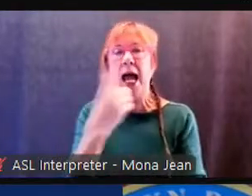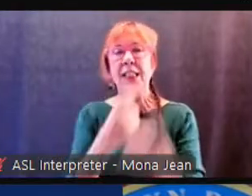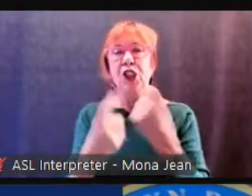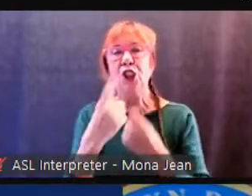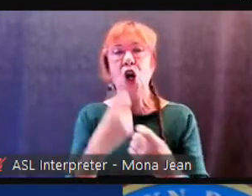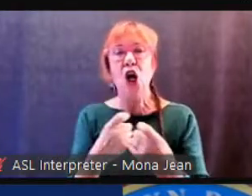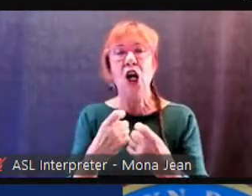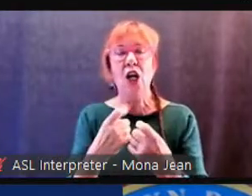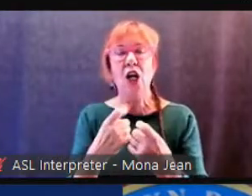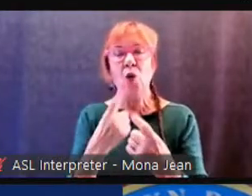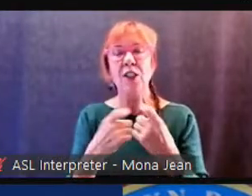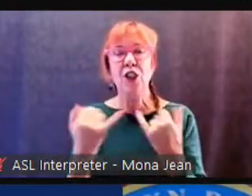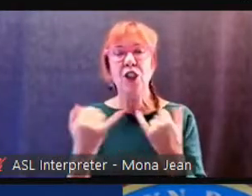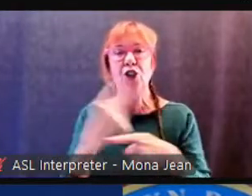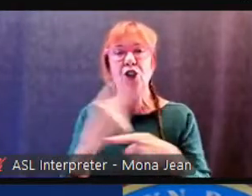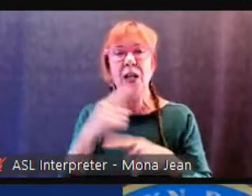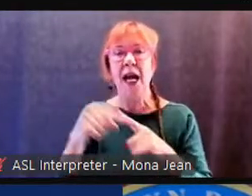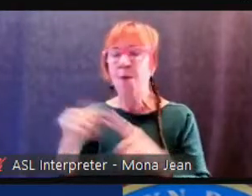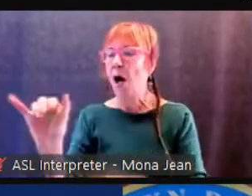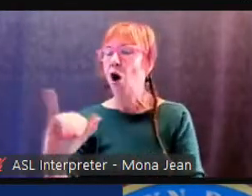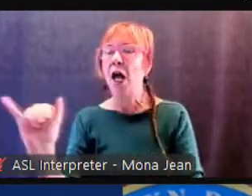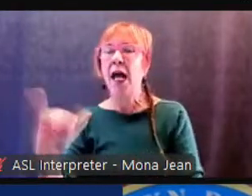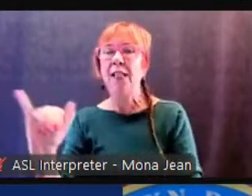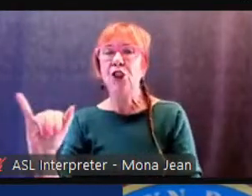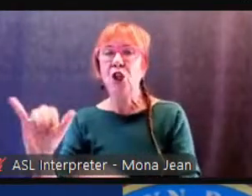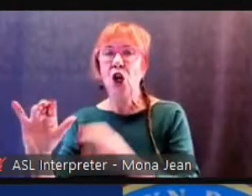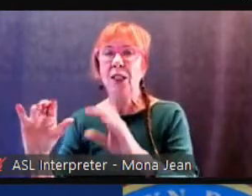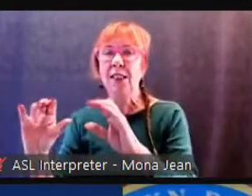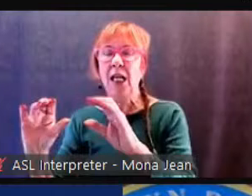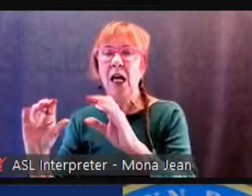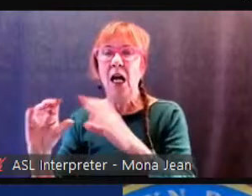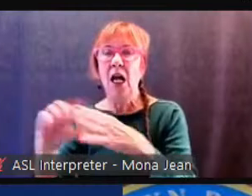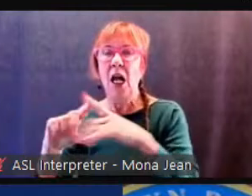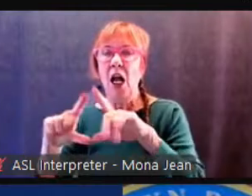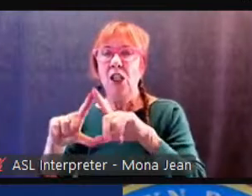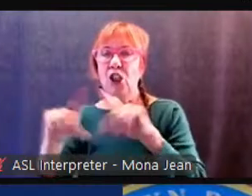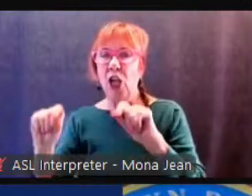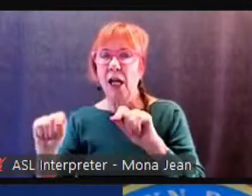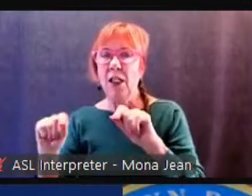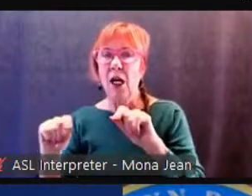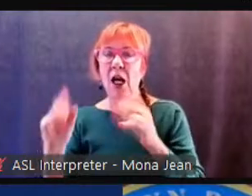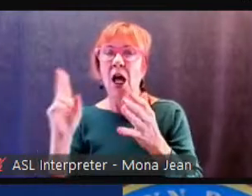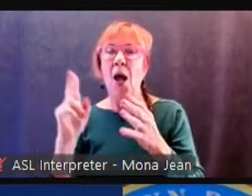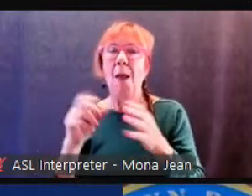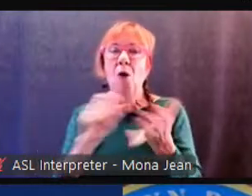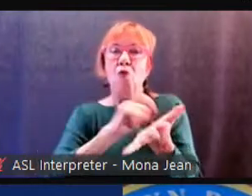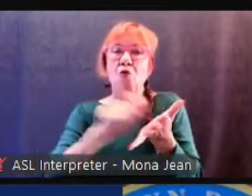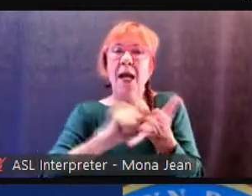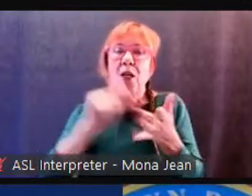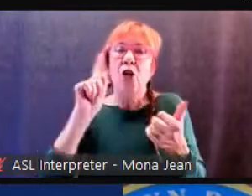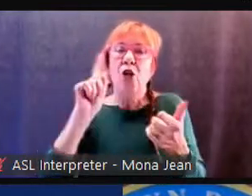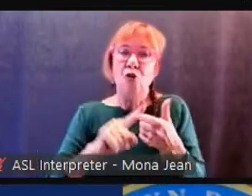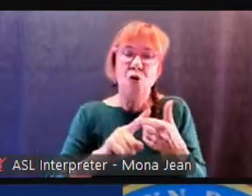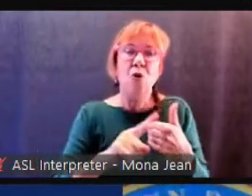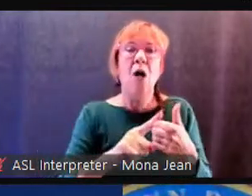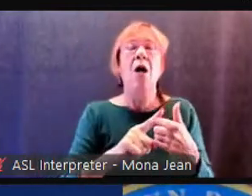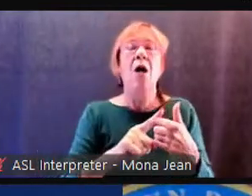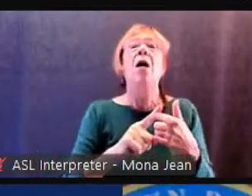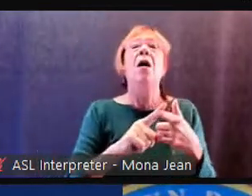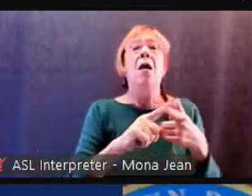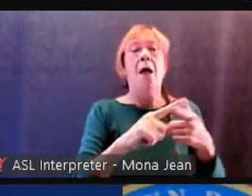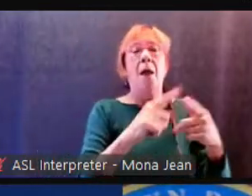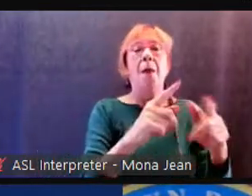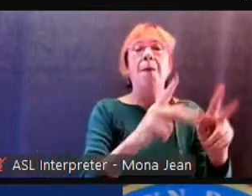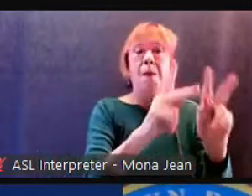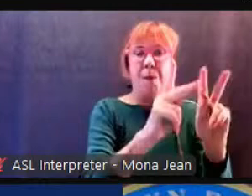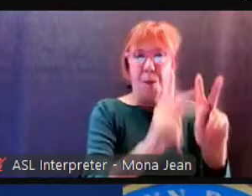recovery checks that are being made out to the consumer and their mortgage company, but the checks funds are being held only by the